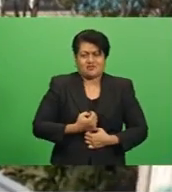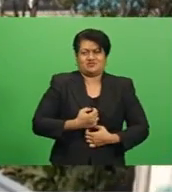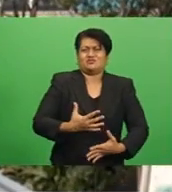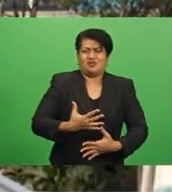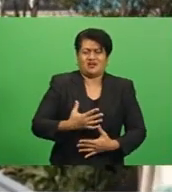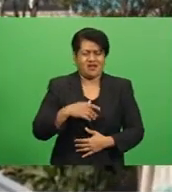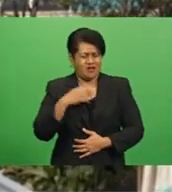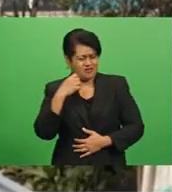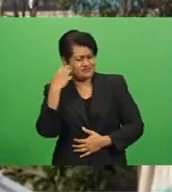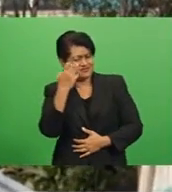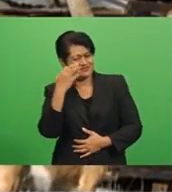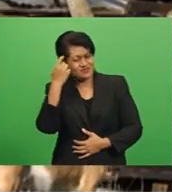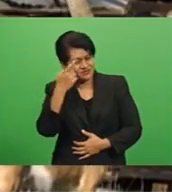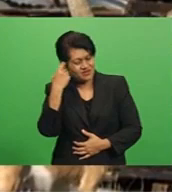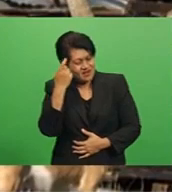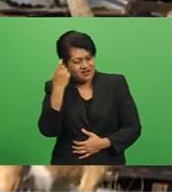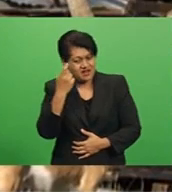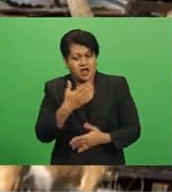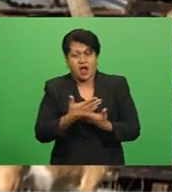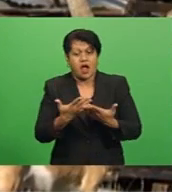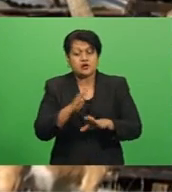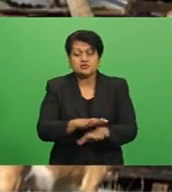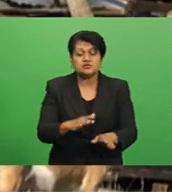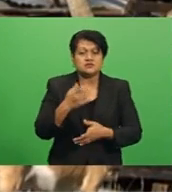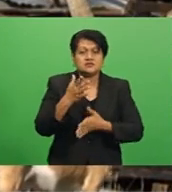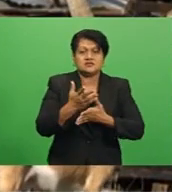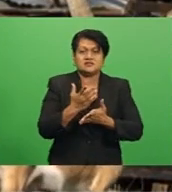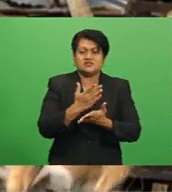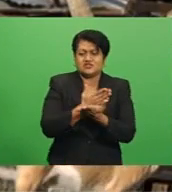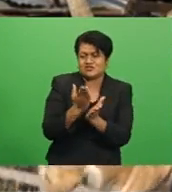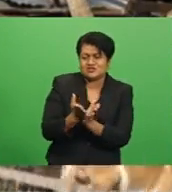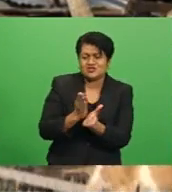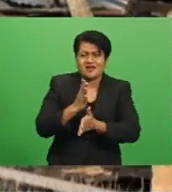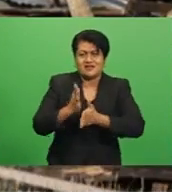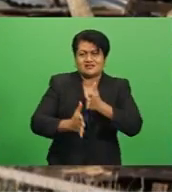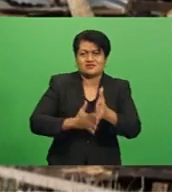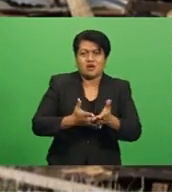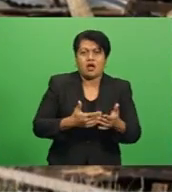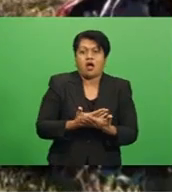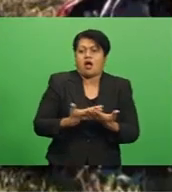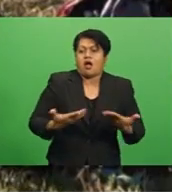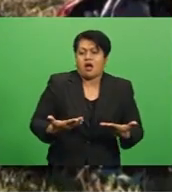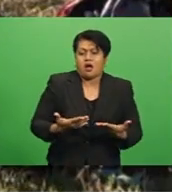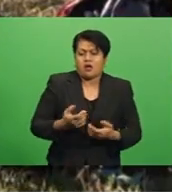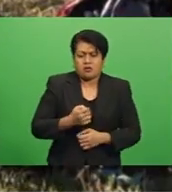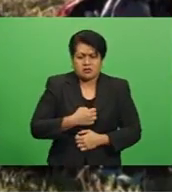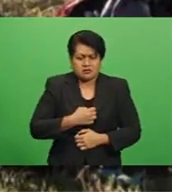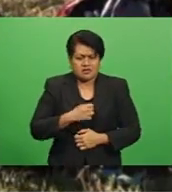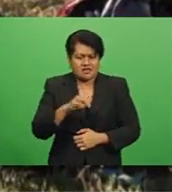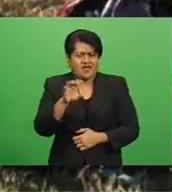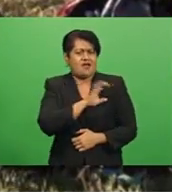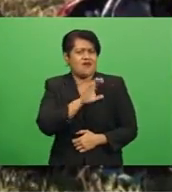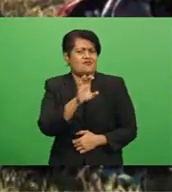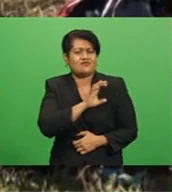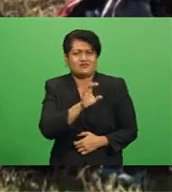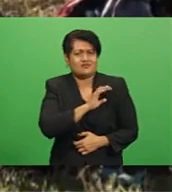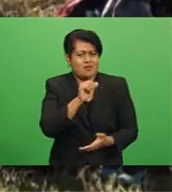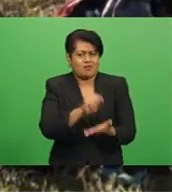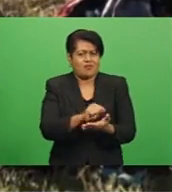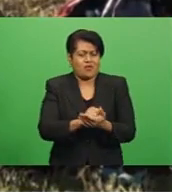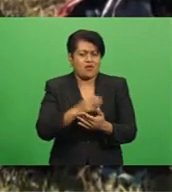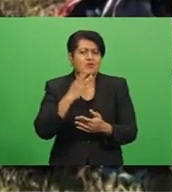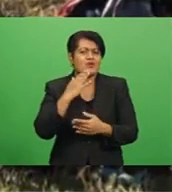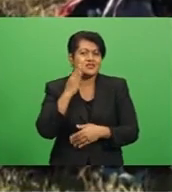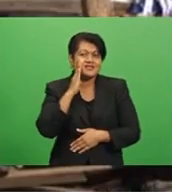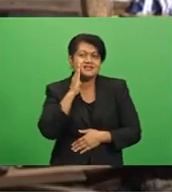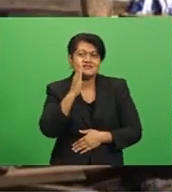have shared their story, how they were so afraid when they see roofing iron